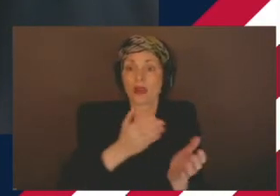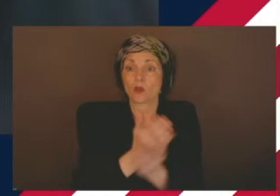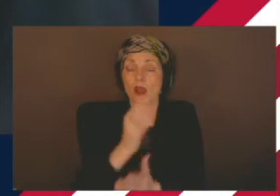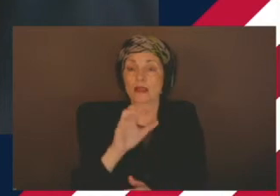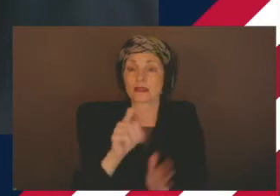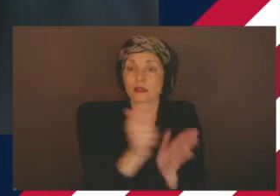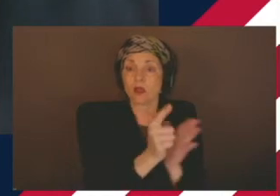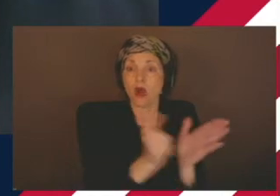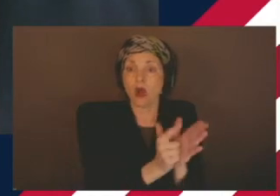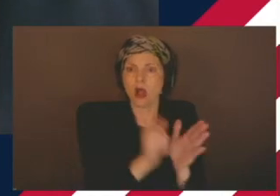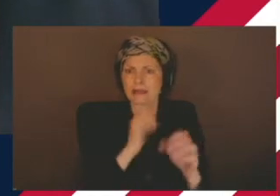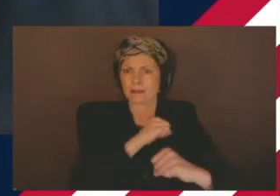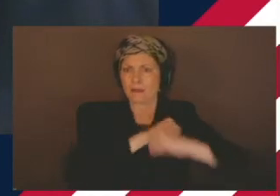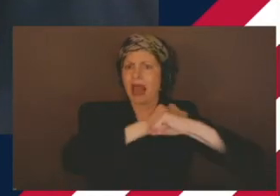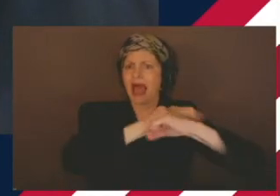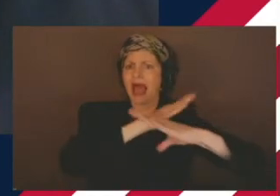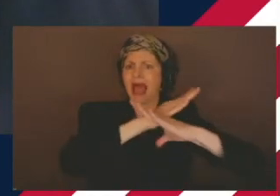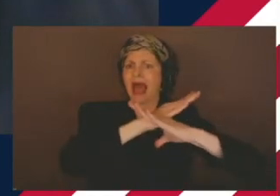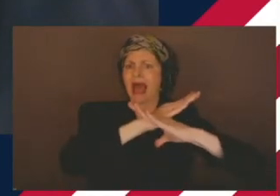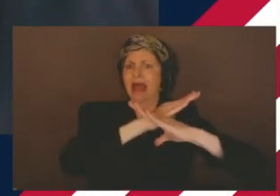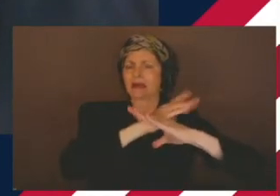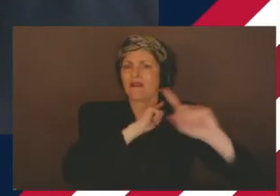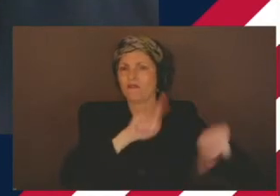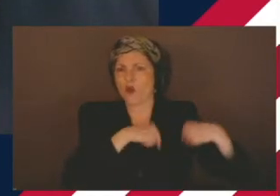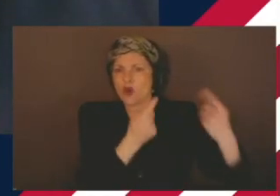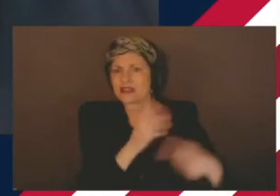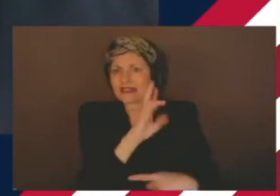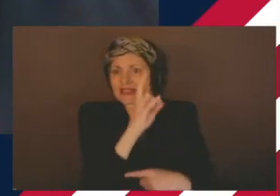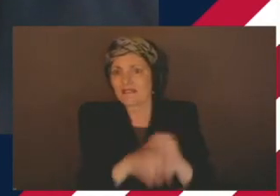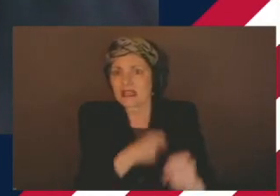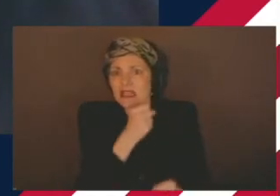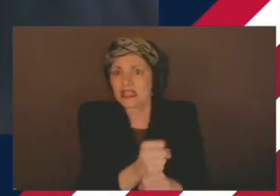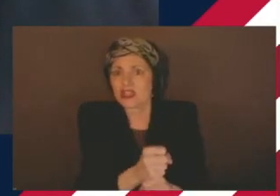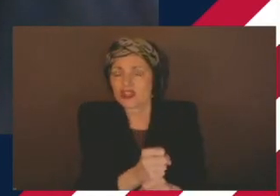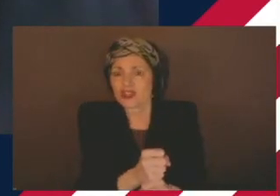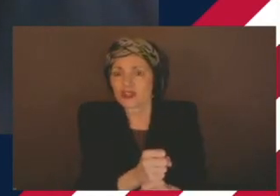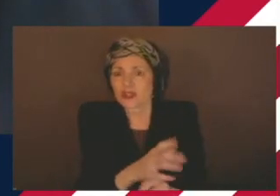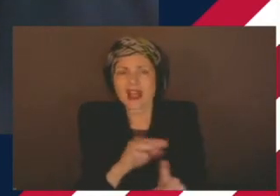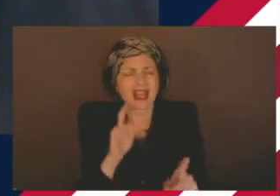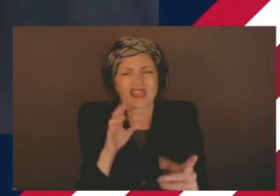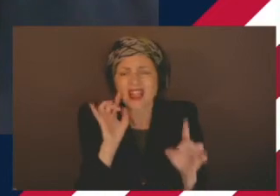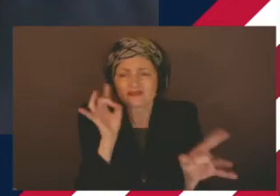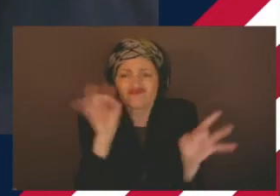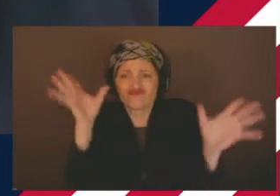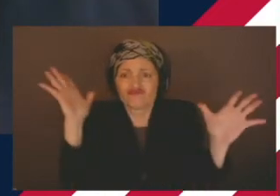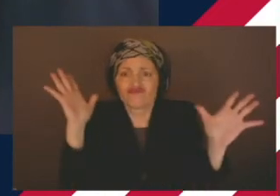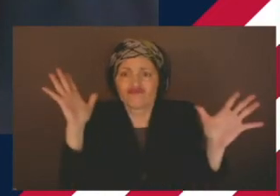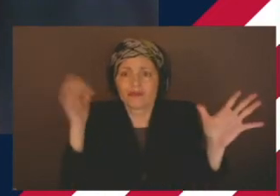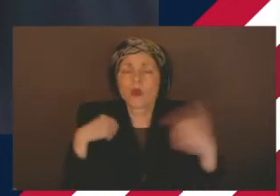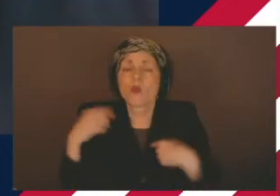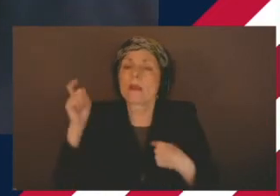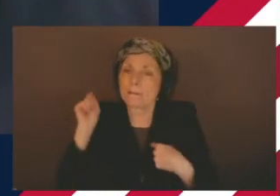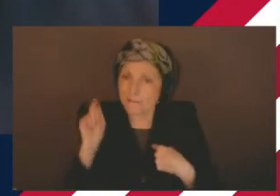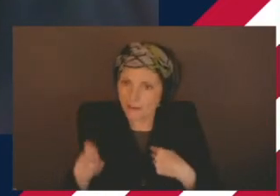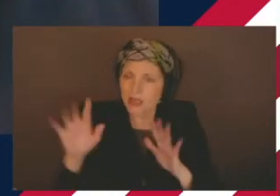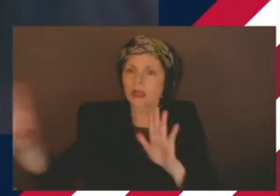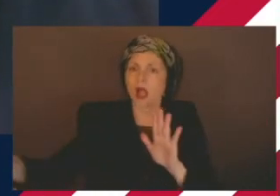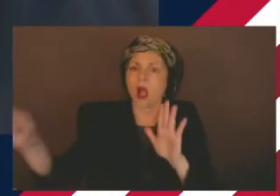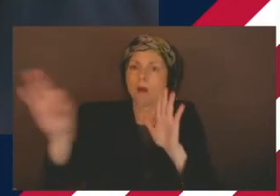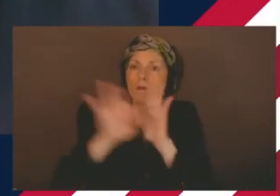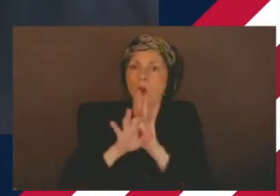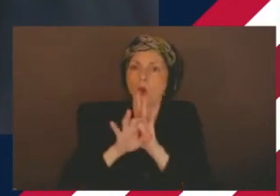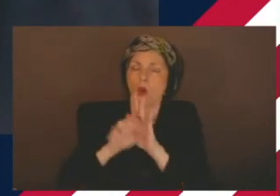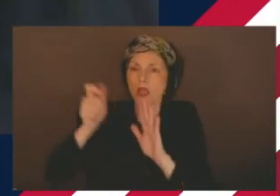7 years as of last week, and this is unconscionable. We need to appoint judges that believe in voting rights and